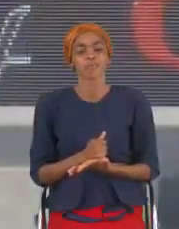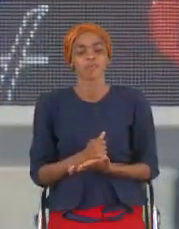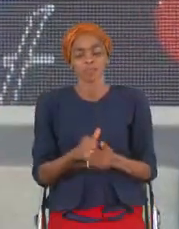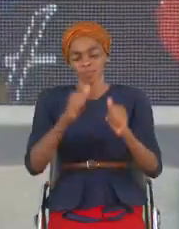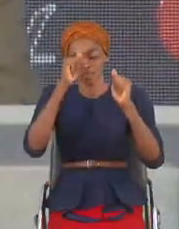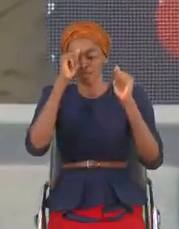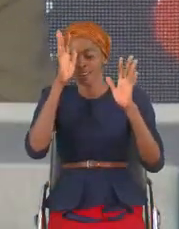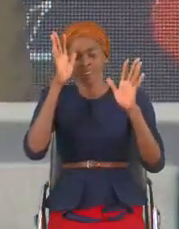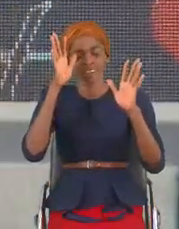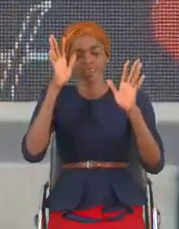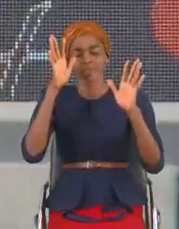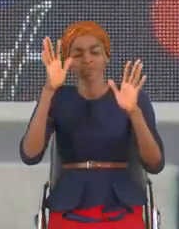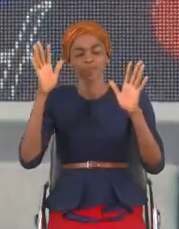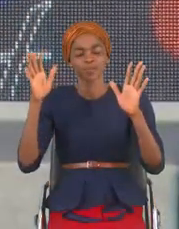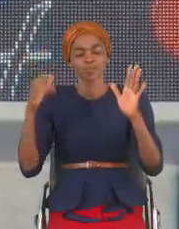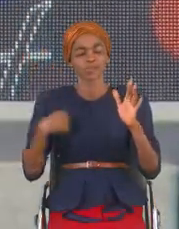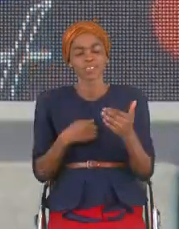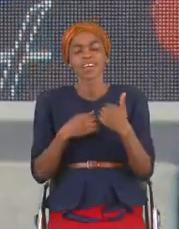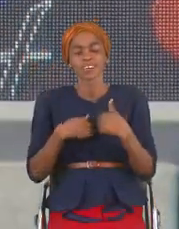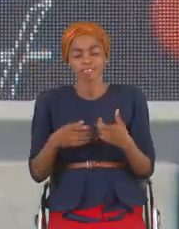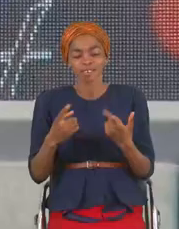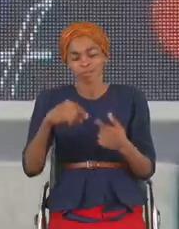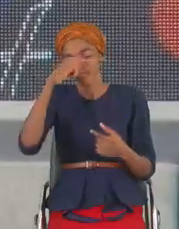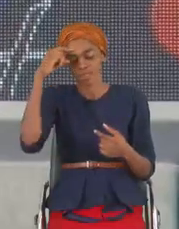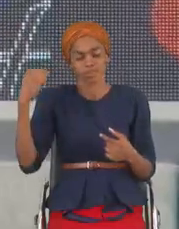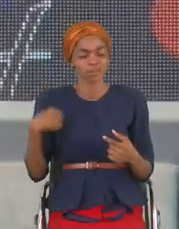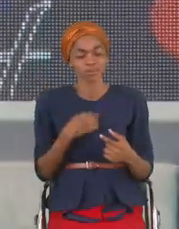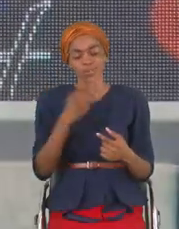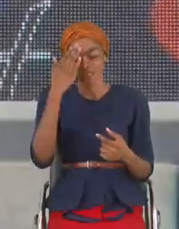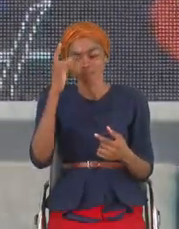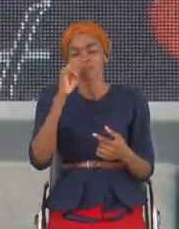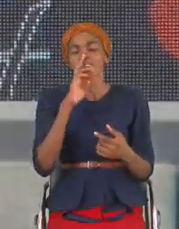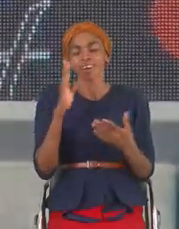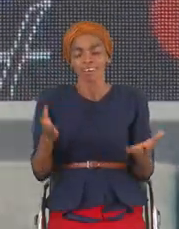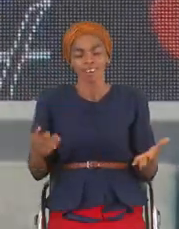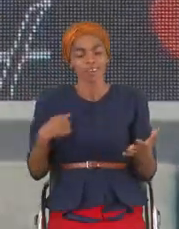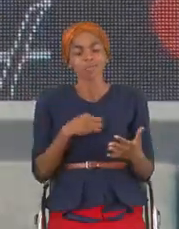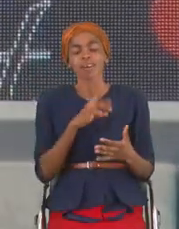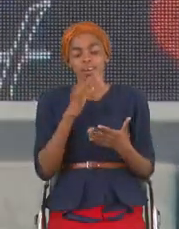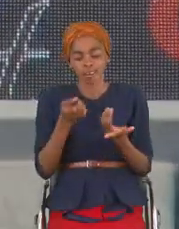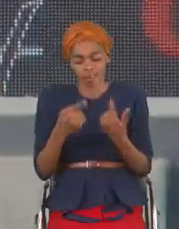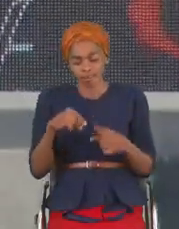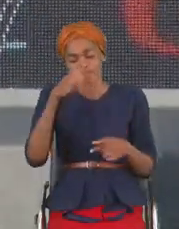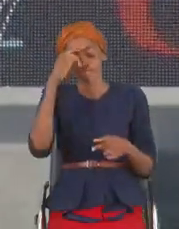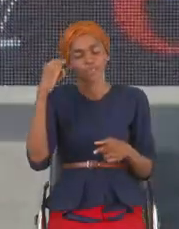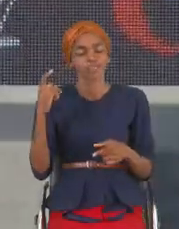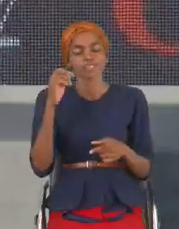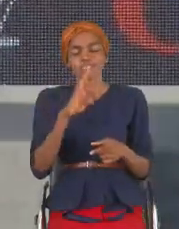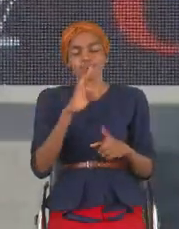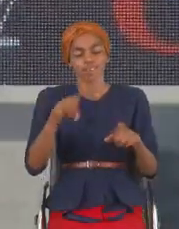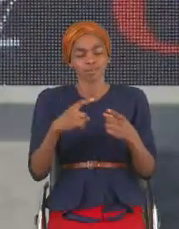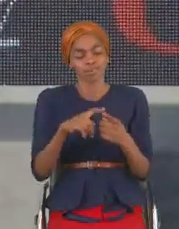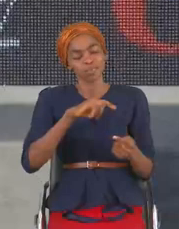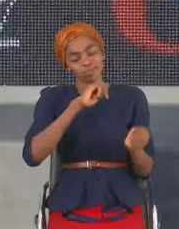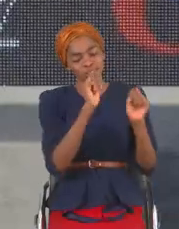Father, we come because we know you are here. We come because you are going to transform